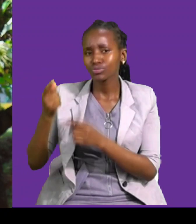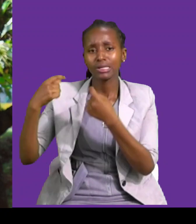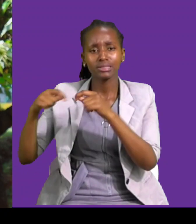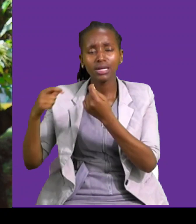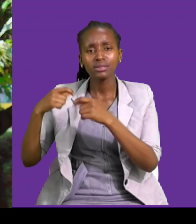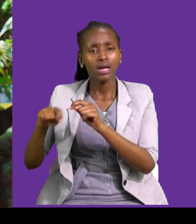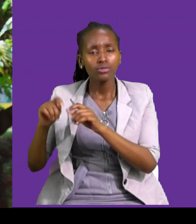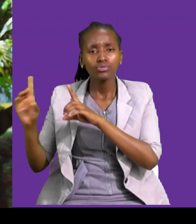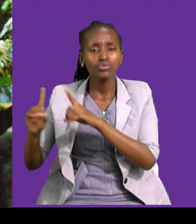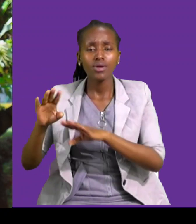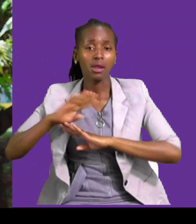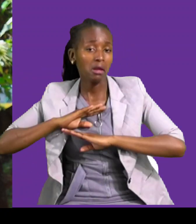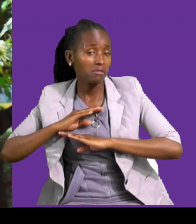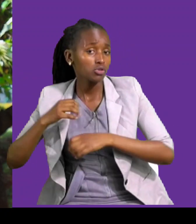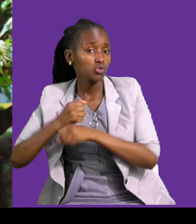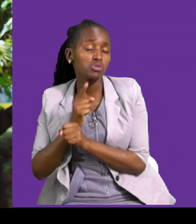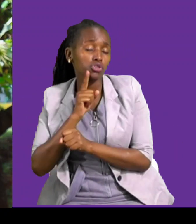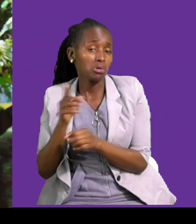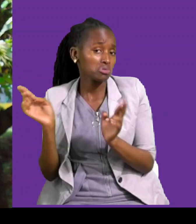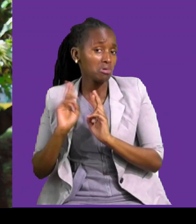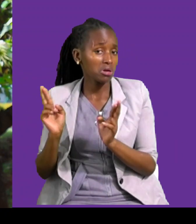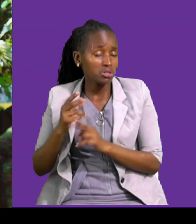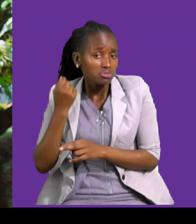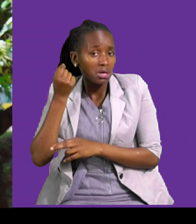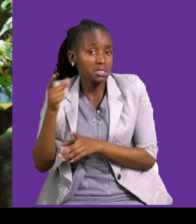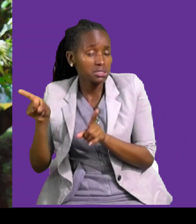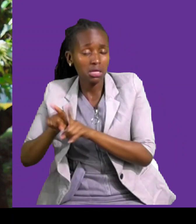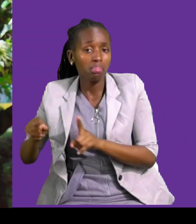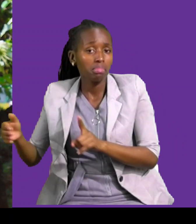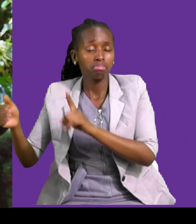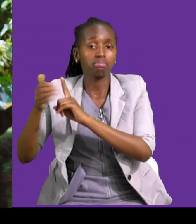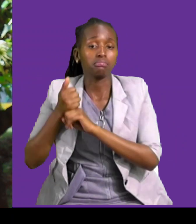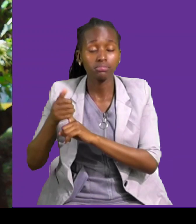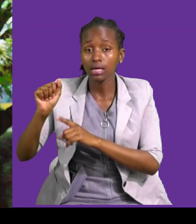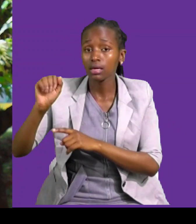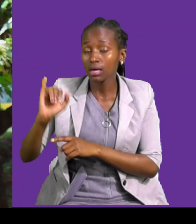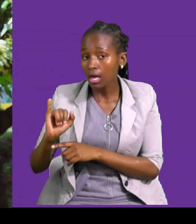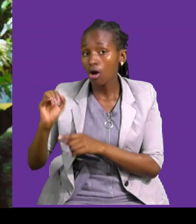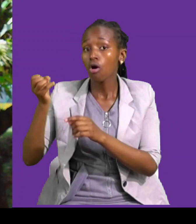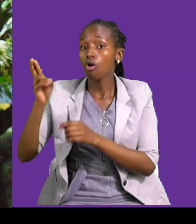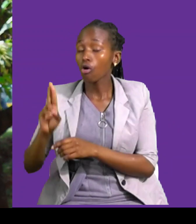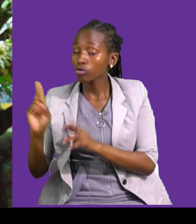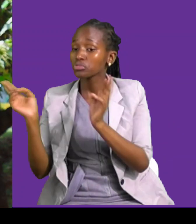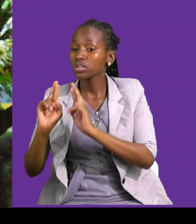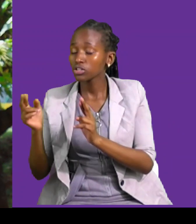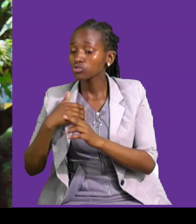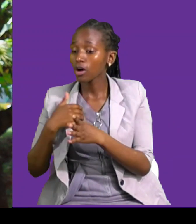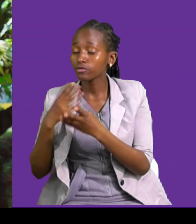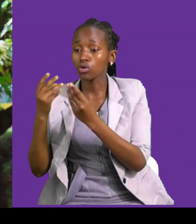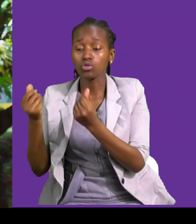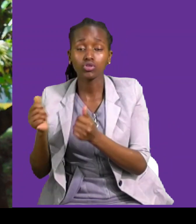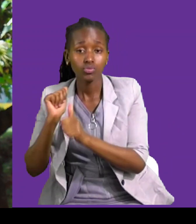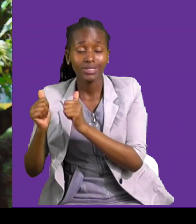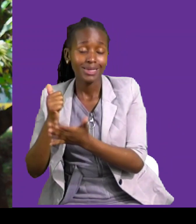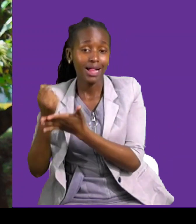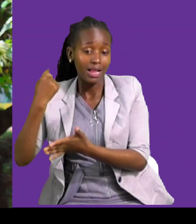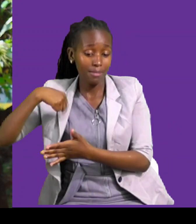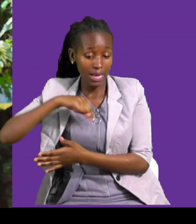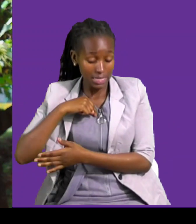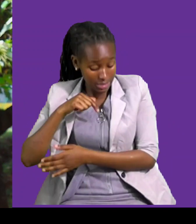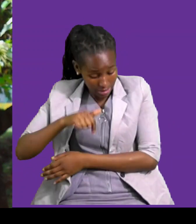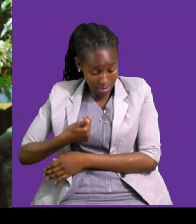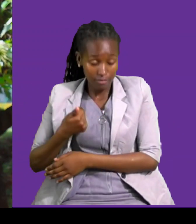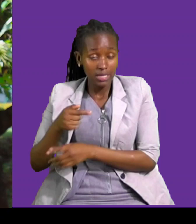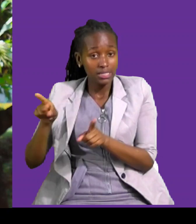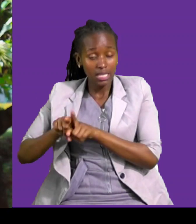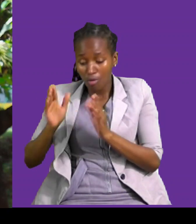to put ourselves out there by coming up with solutions that help us within ourselves that are focused around